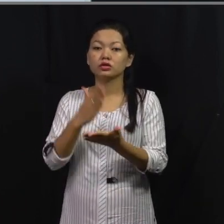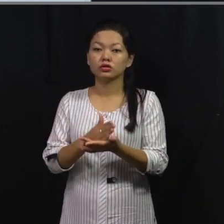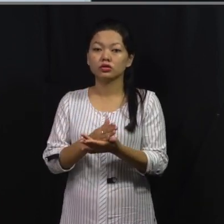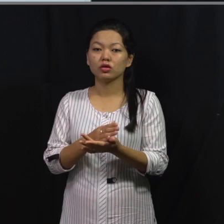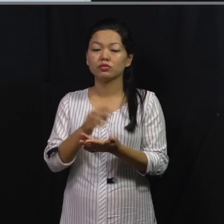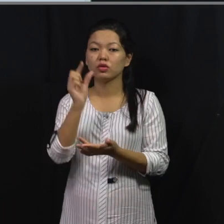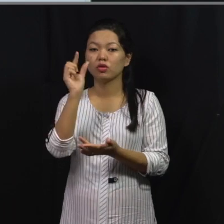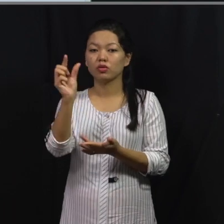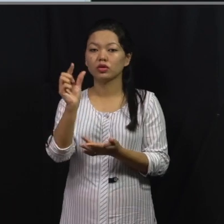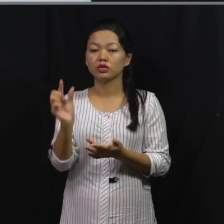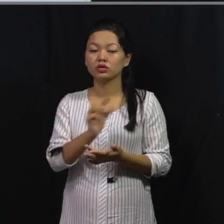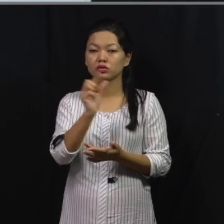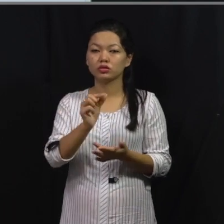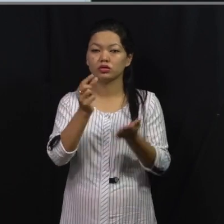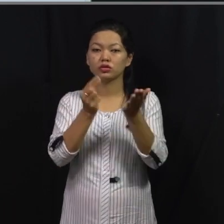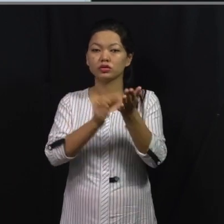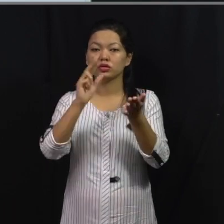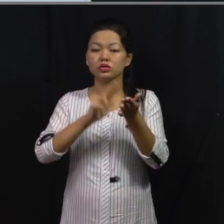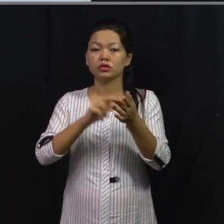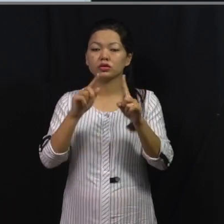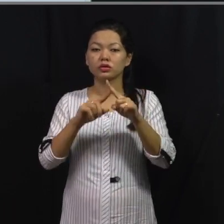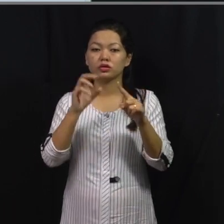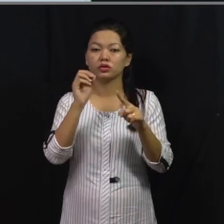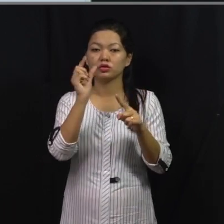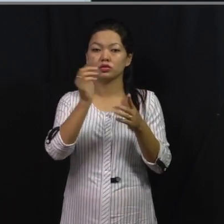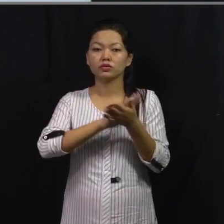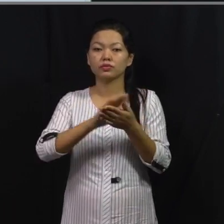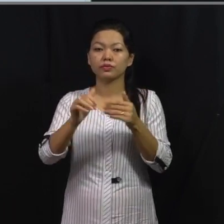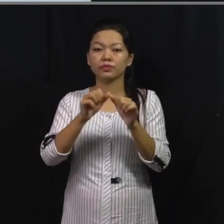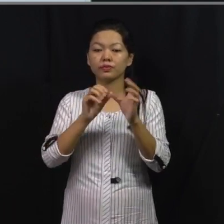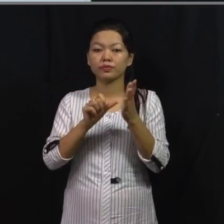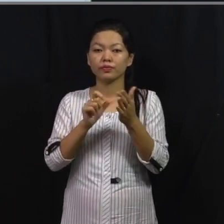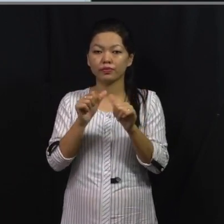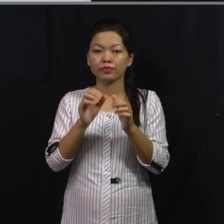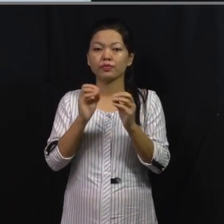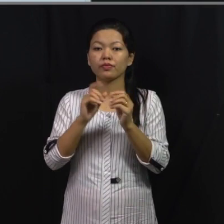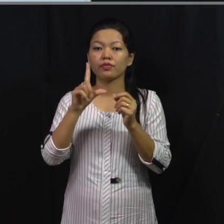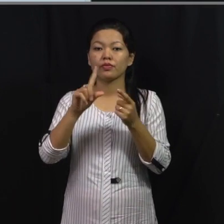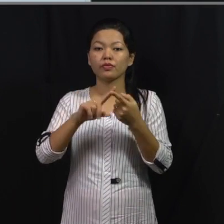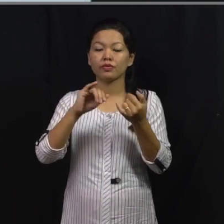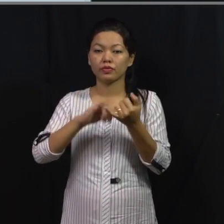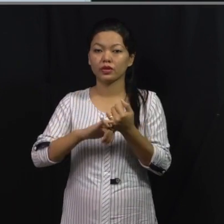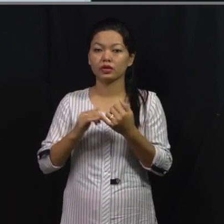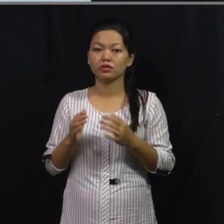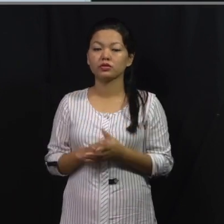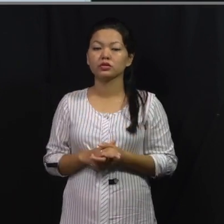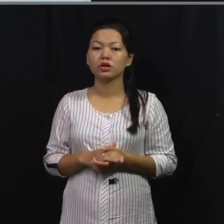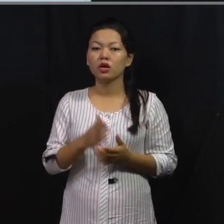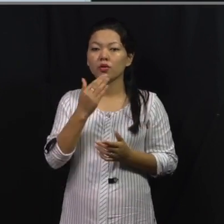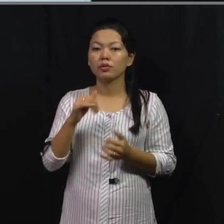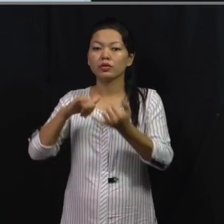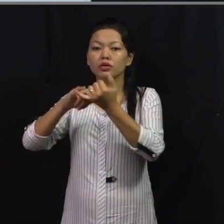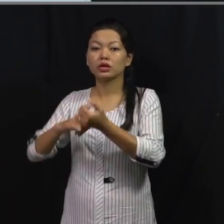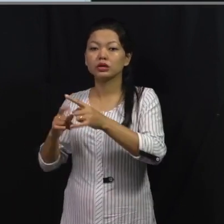untouchability, okay, and the practices of untouchability in any form, okay, is prohibited in the